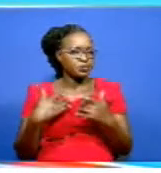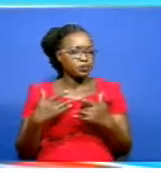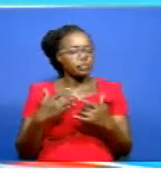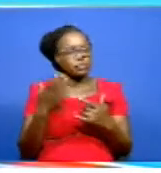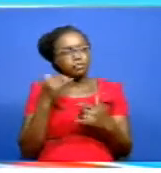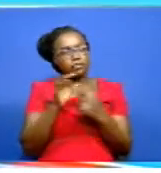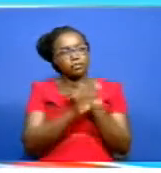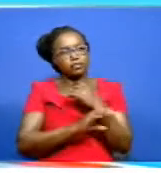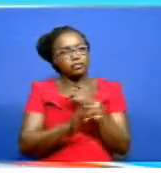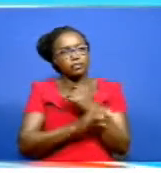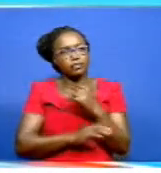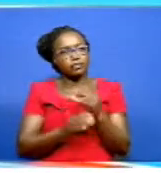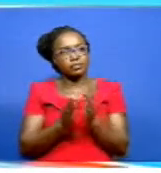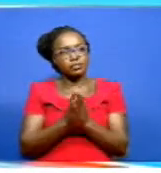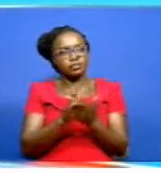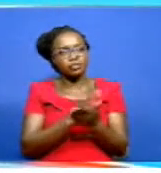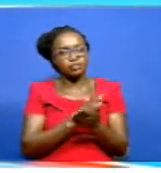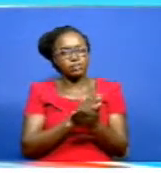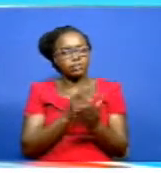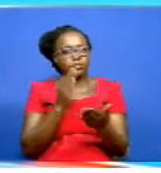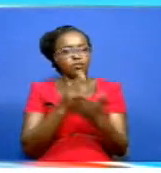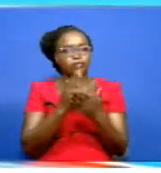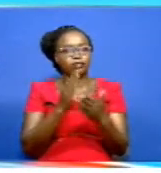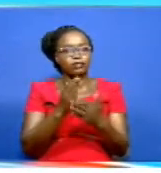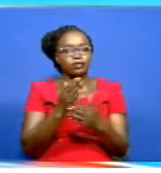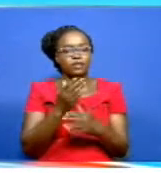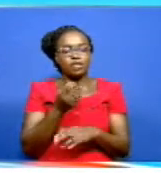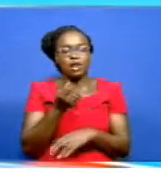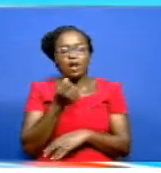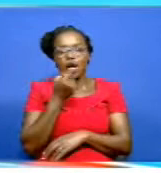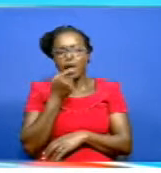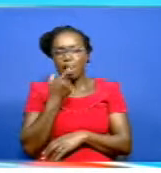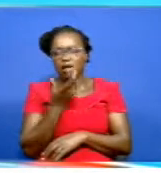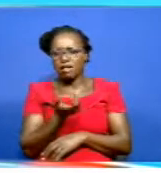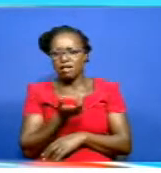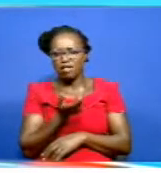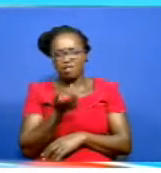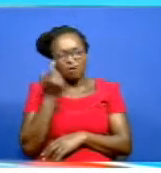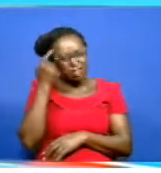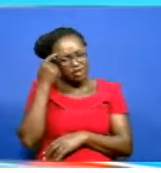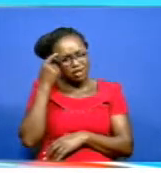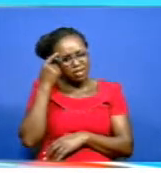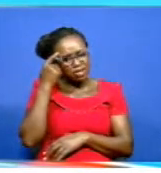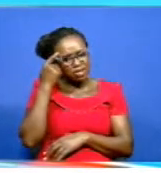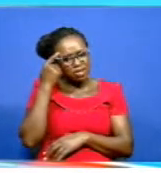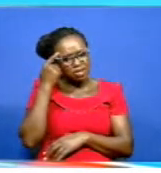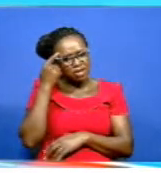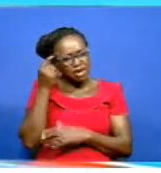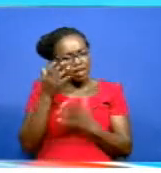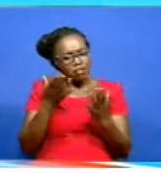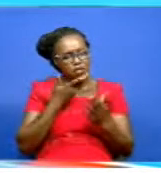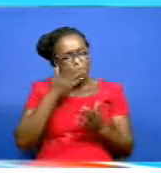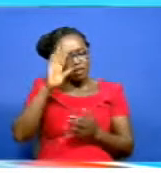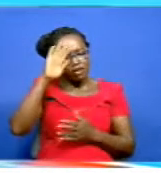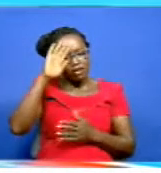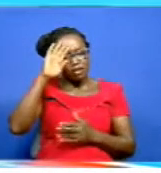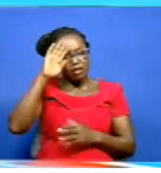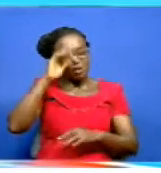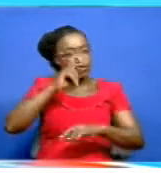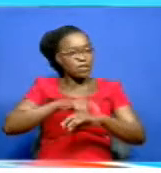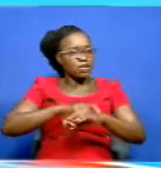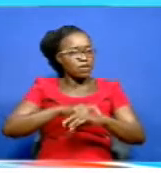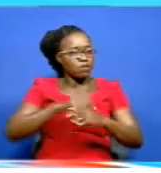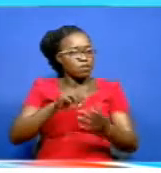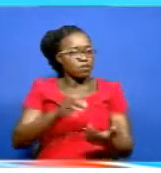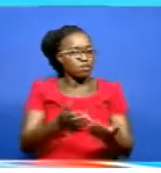by countries, and even some have suspended the drugs, do you think that's a big blow, and especially when we need to